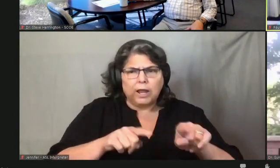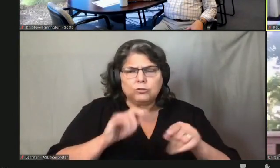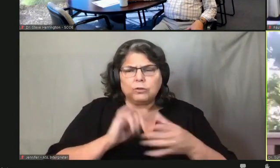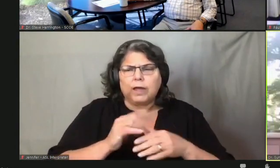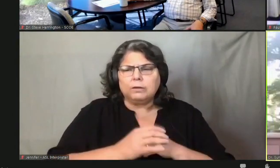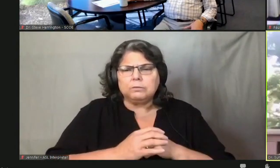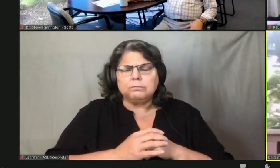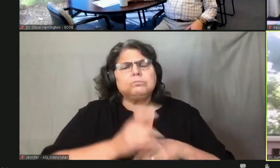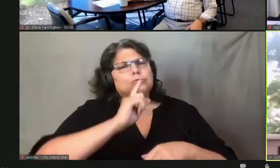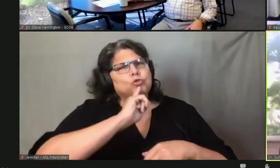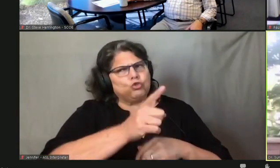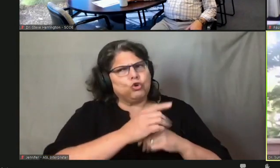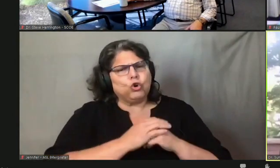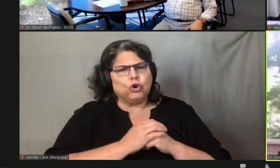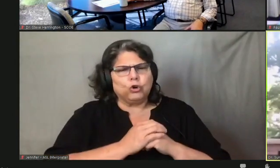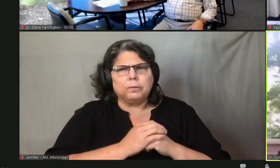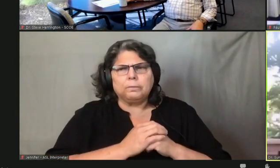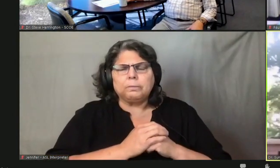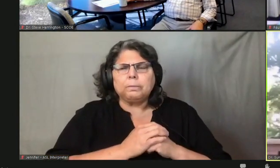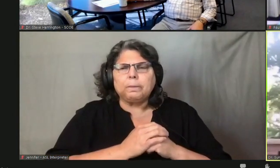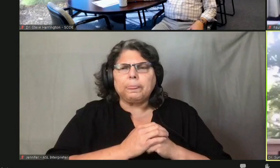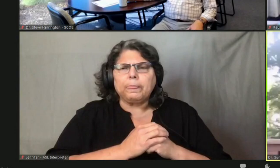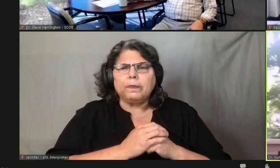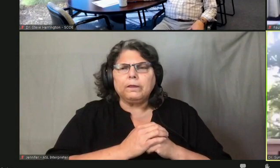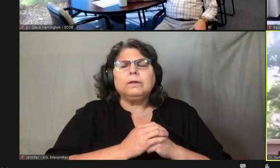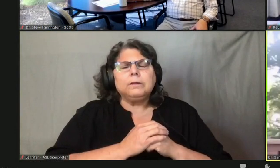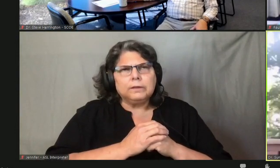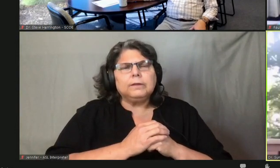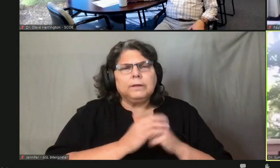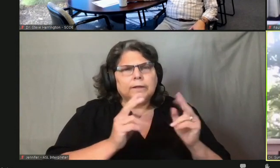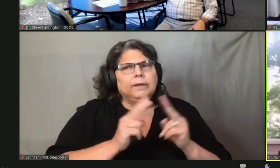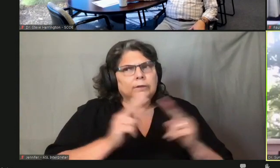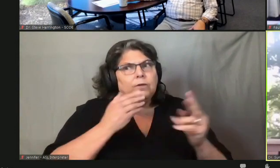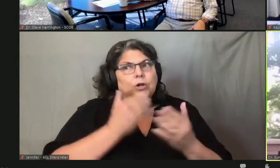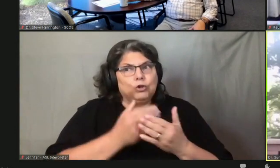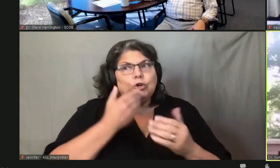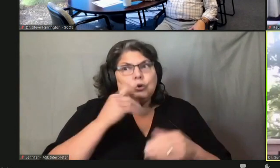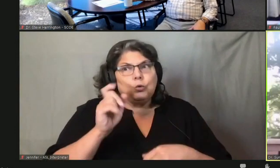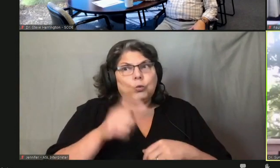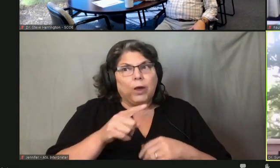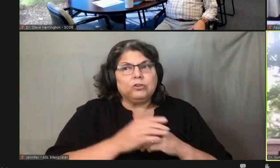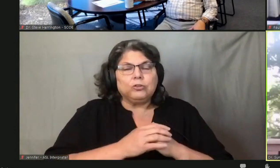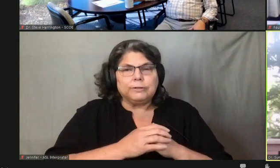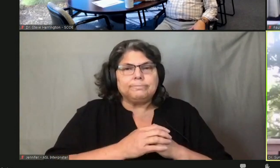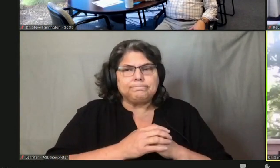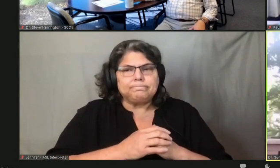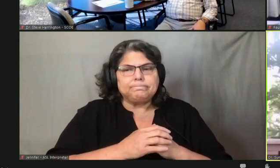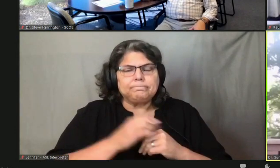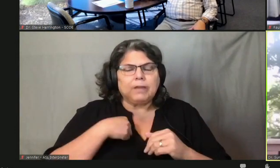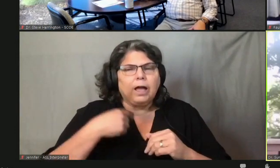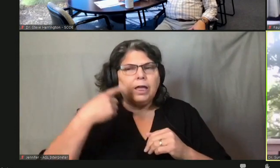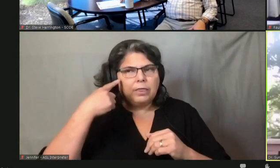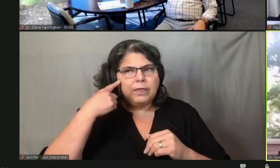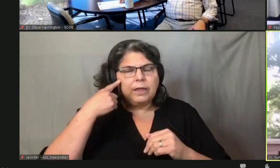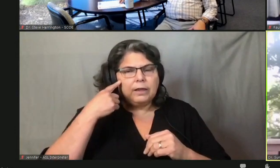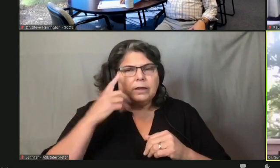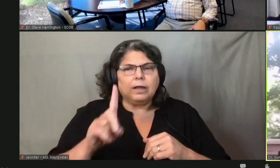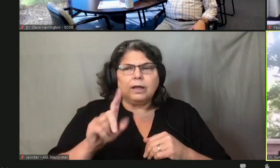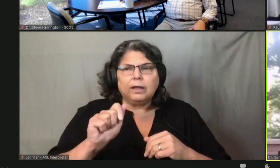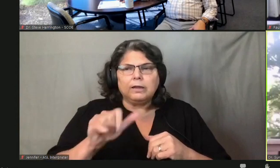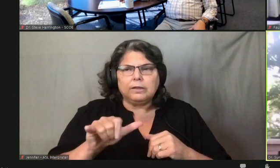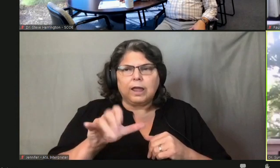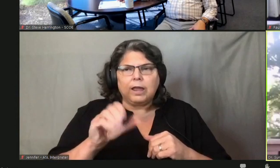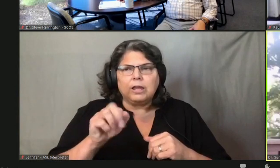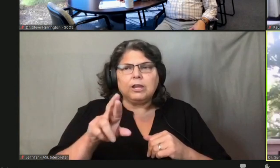Sure, thanks. I had to unmute there. Yeah, it's a very good question. I think that the daycare and the